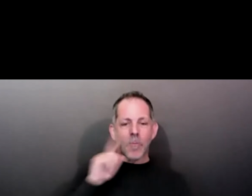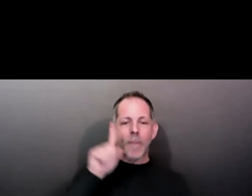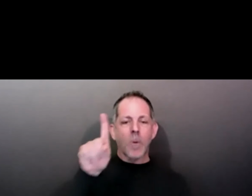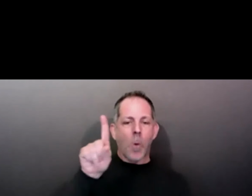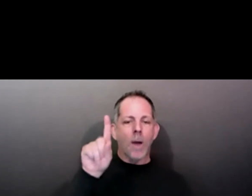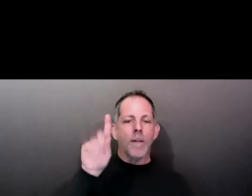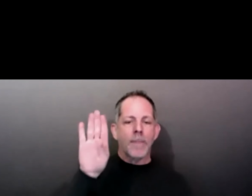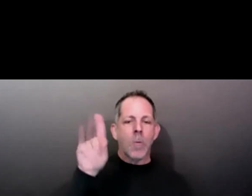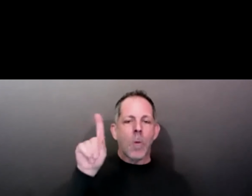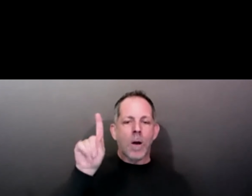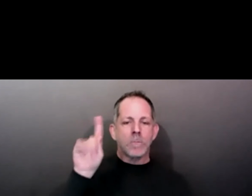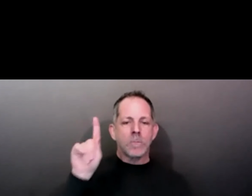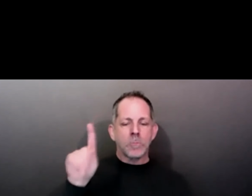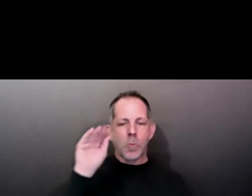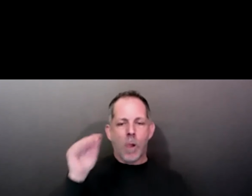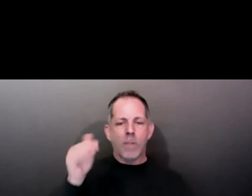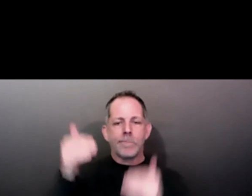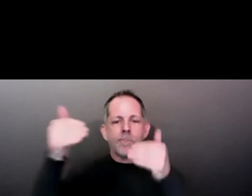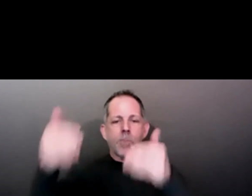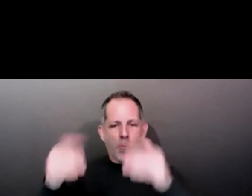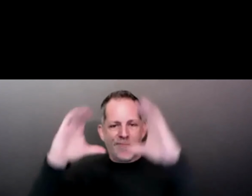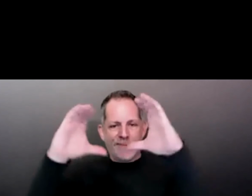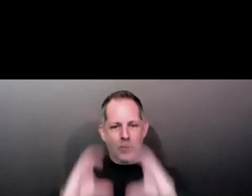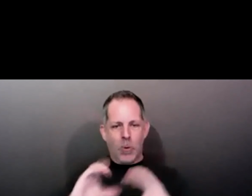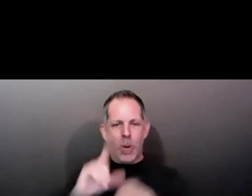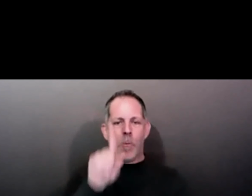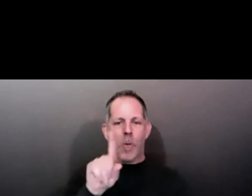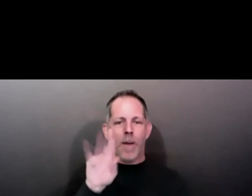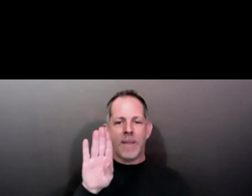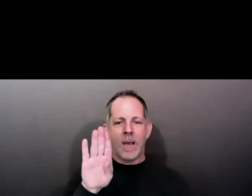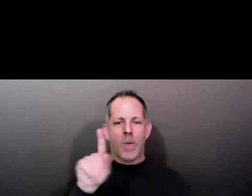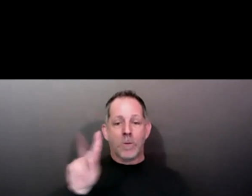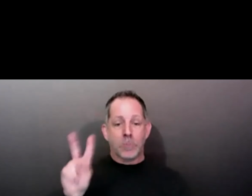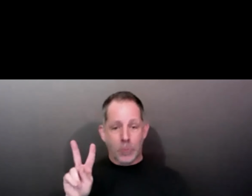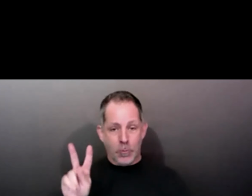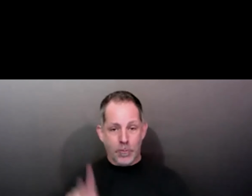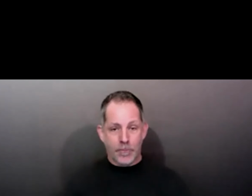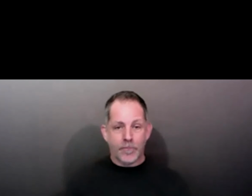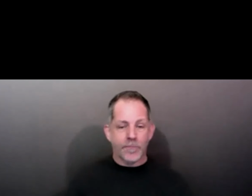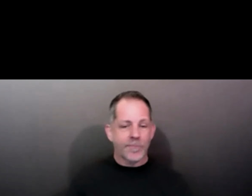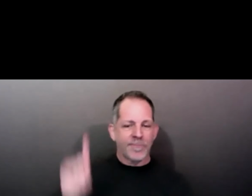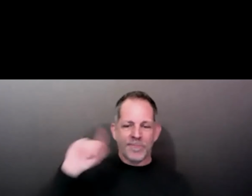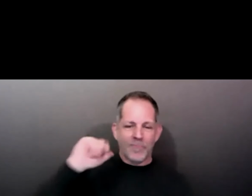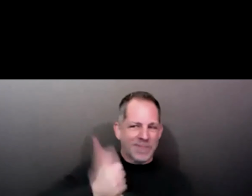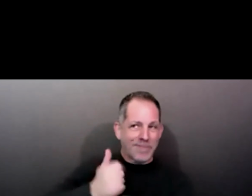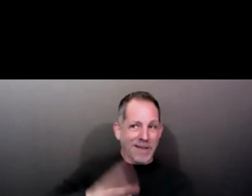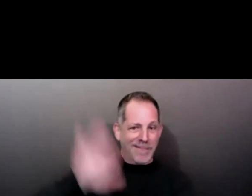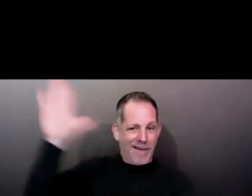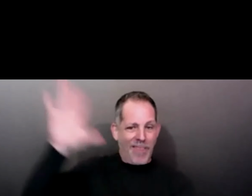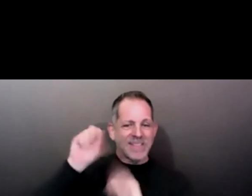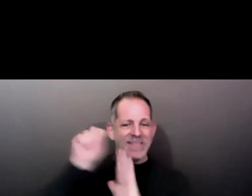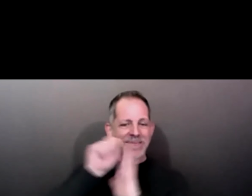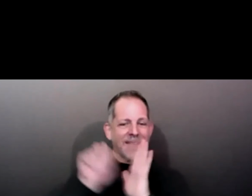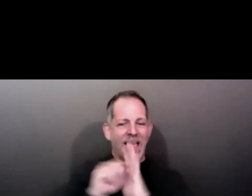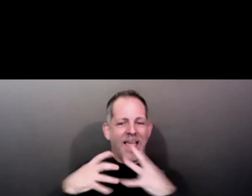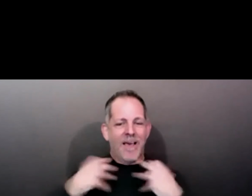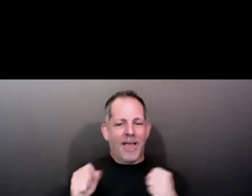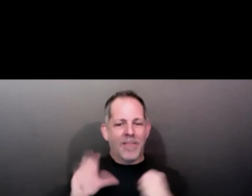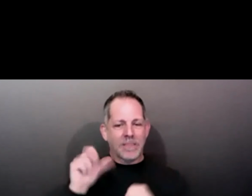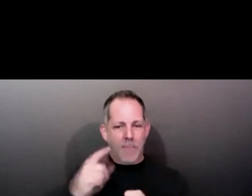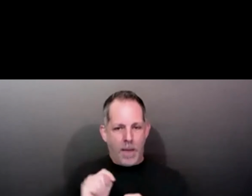the state health department. And we just want it to be soon enough that we don't lose time wasting, you know,